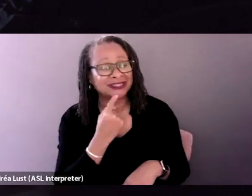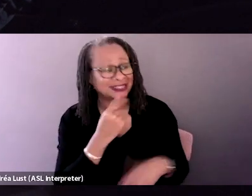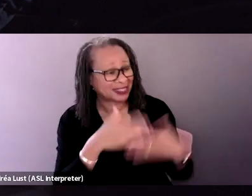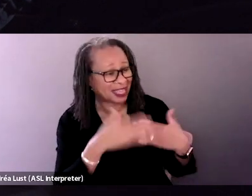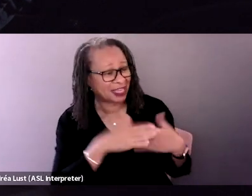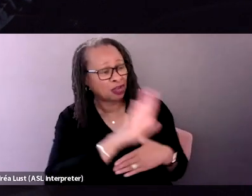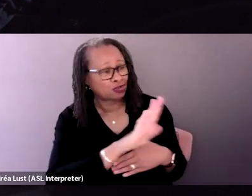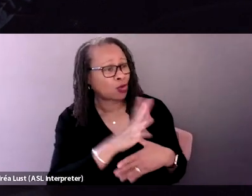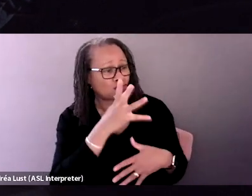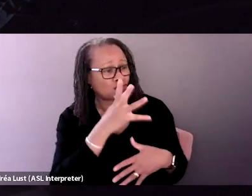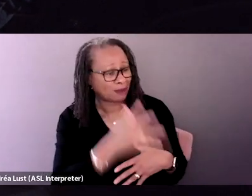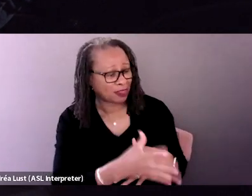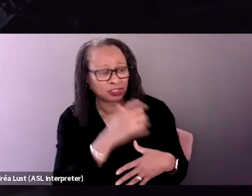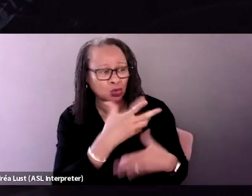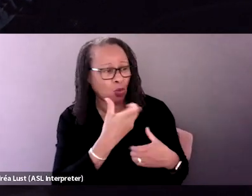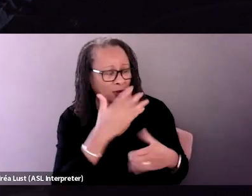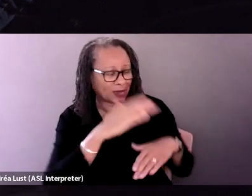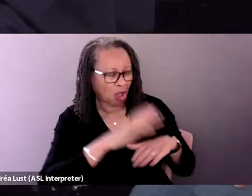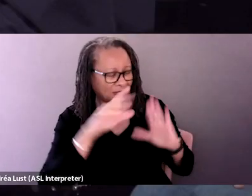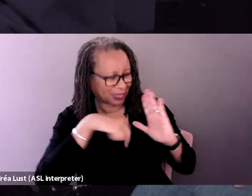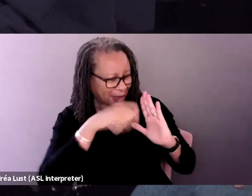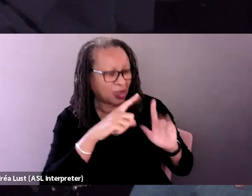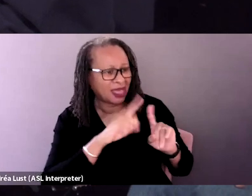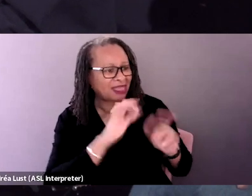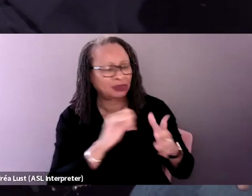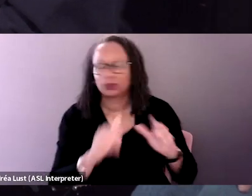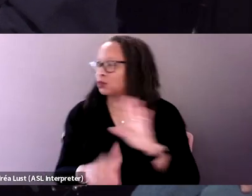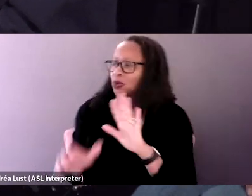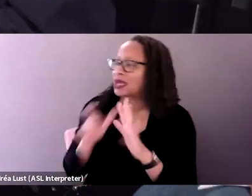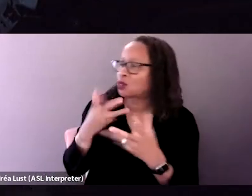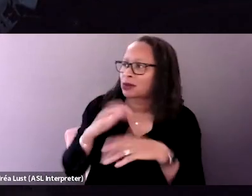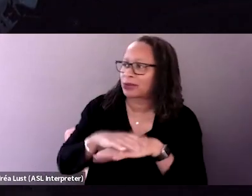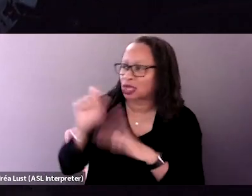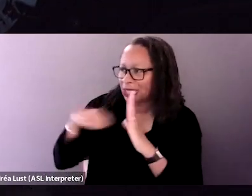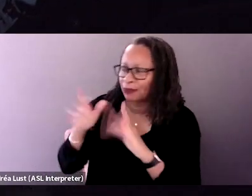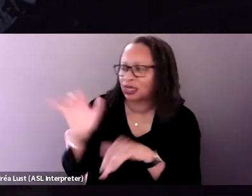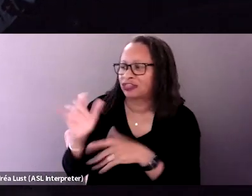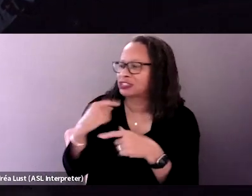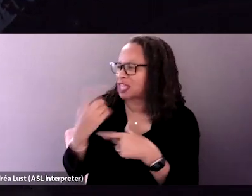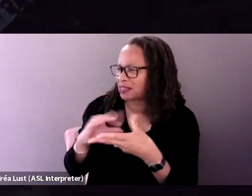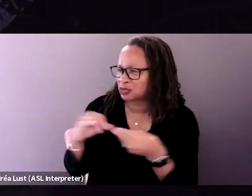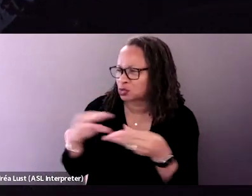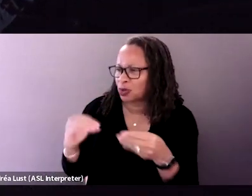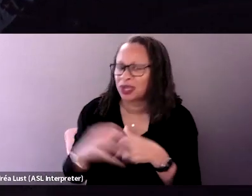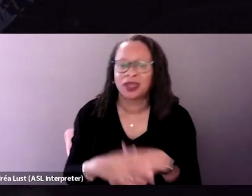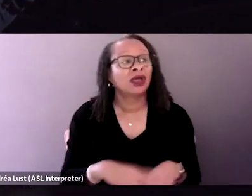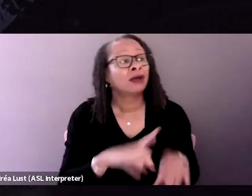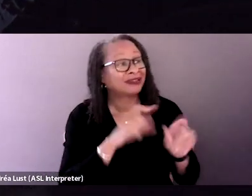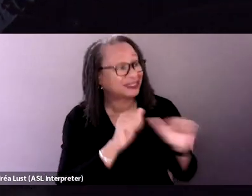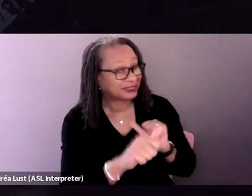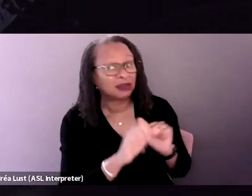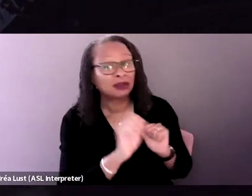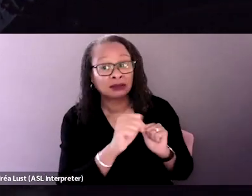I'm guessing that was the deal. But, like, you have this I didn't want her to be on camera in that moment either. And you didn't. Okay, so, and yet...